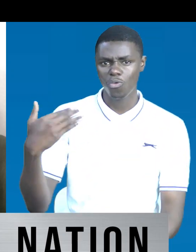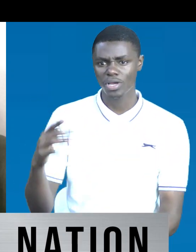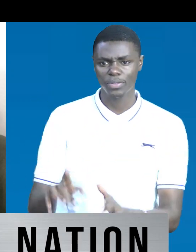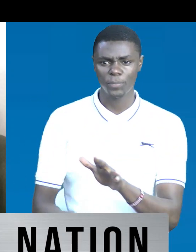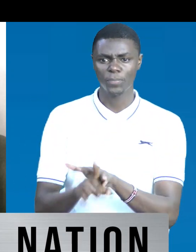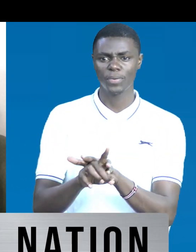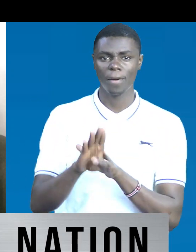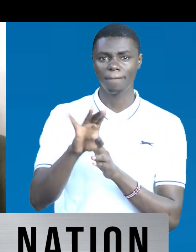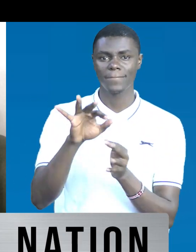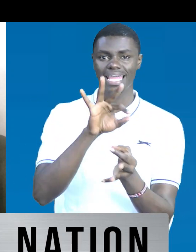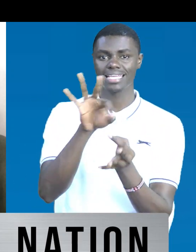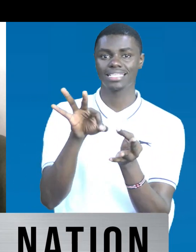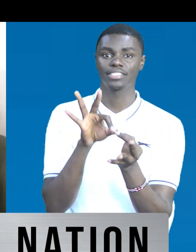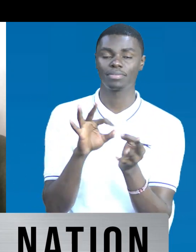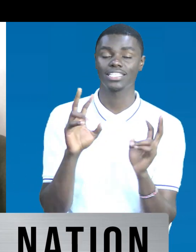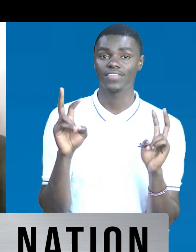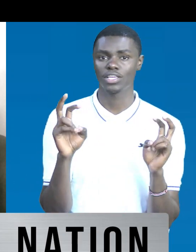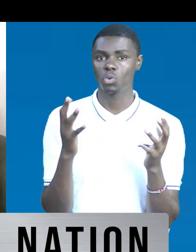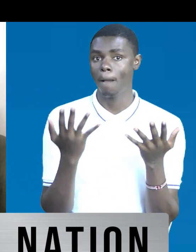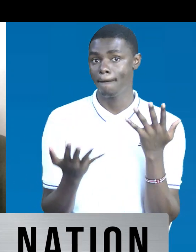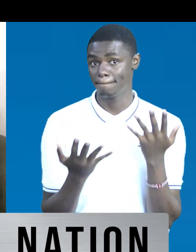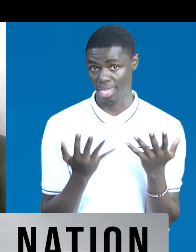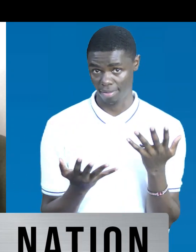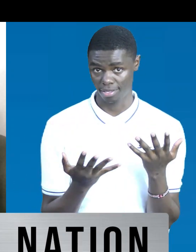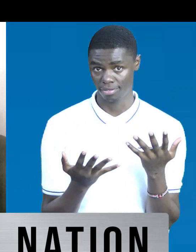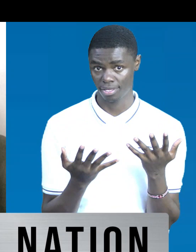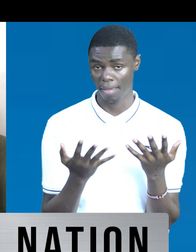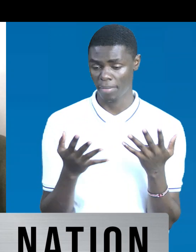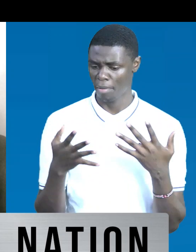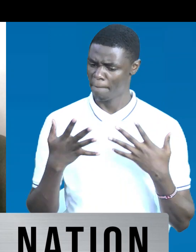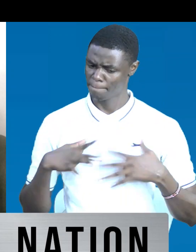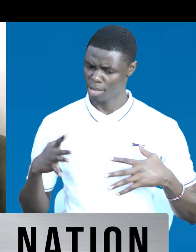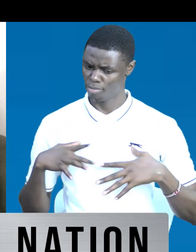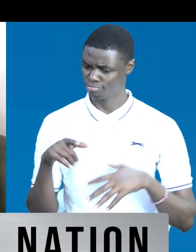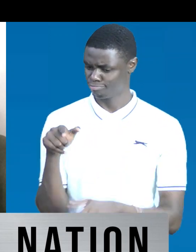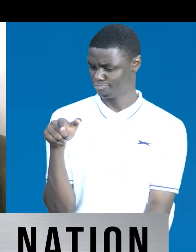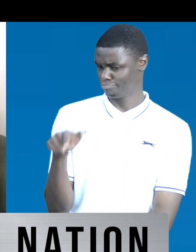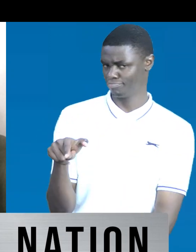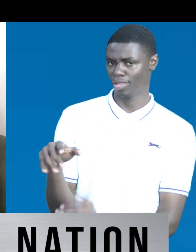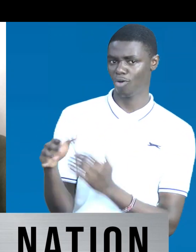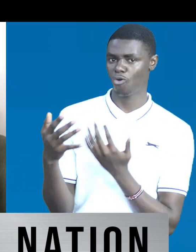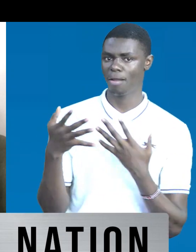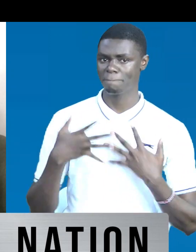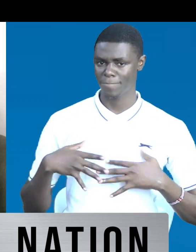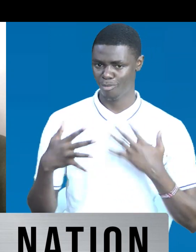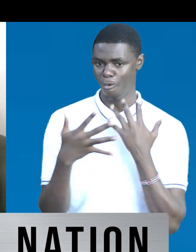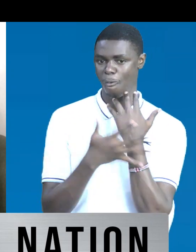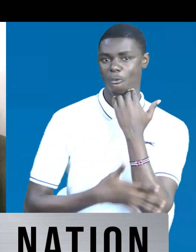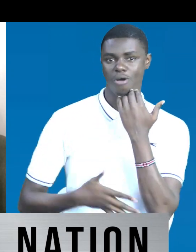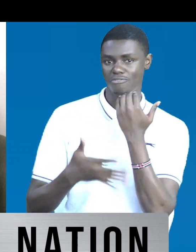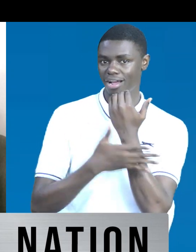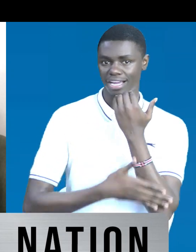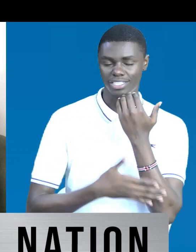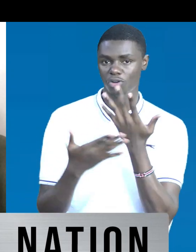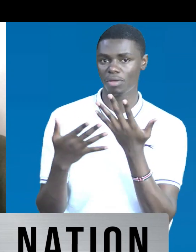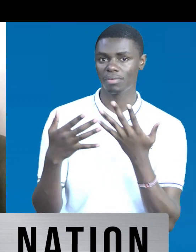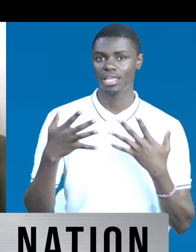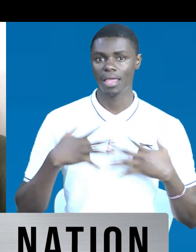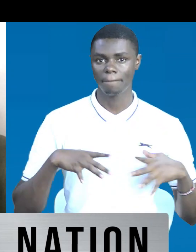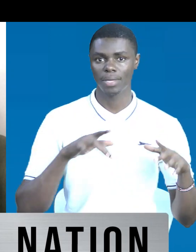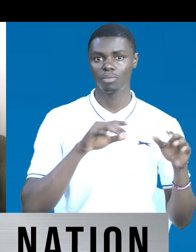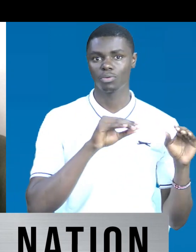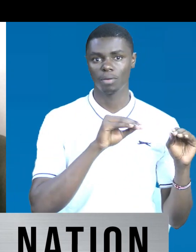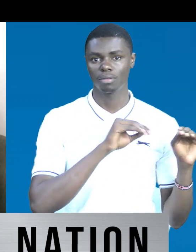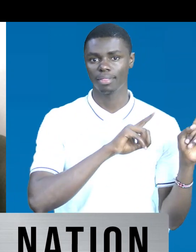by specific issues that may be residents of a country or migrants of